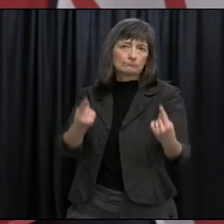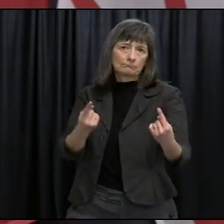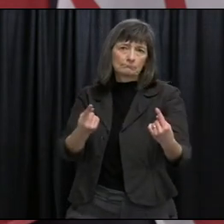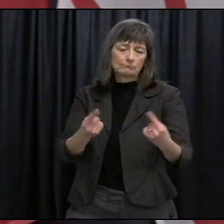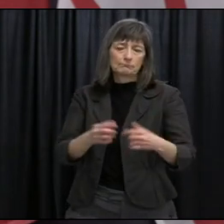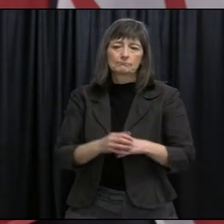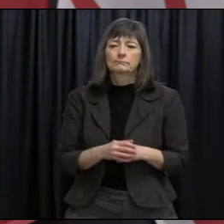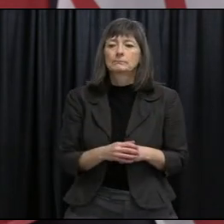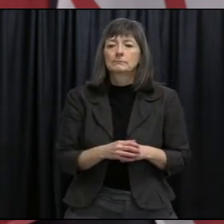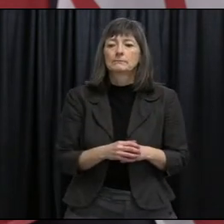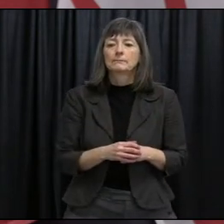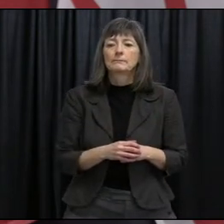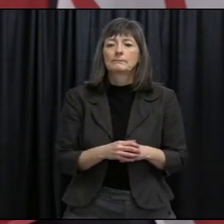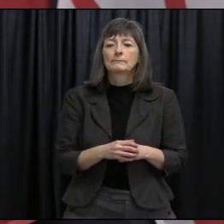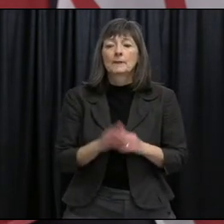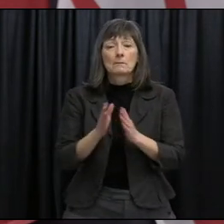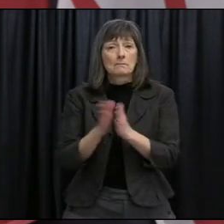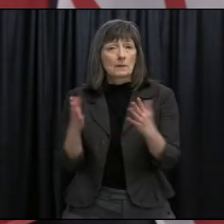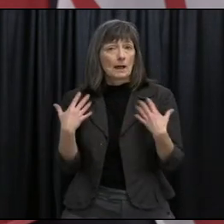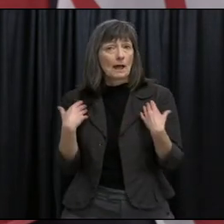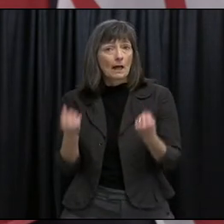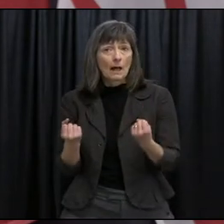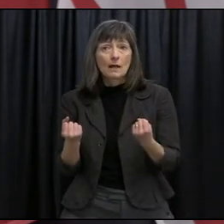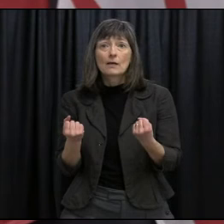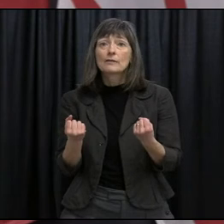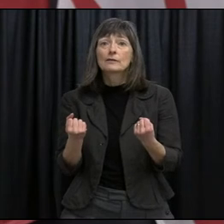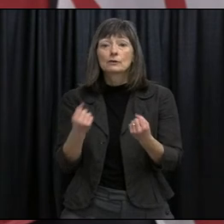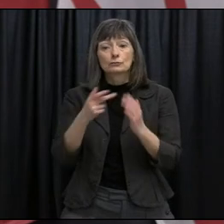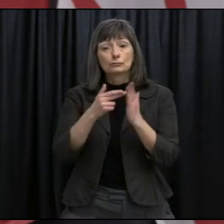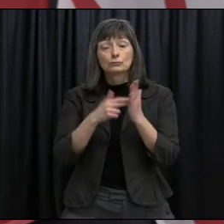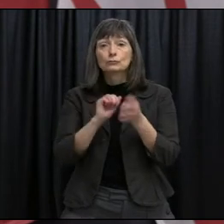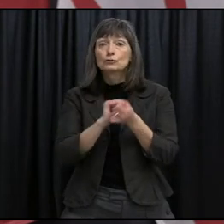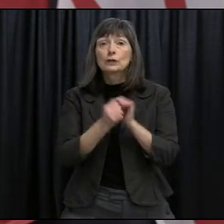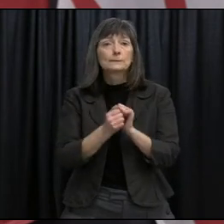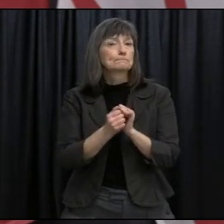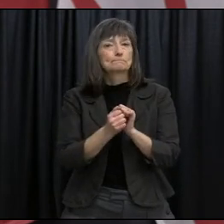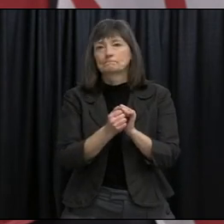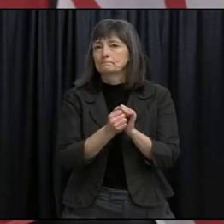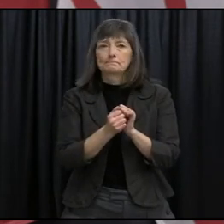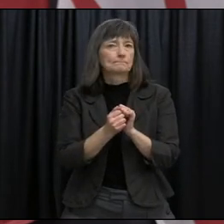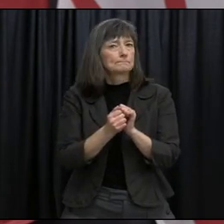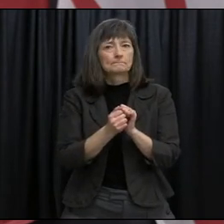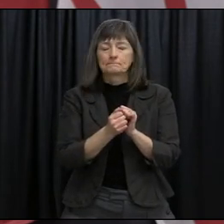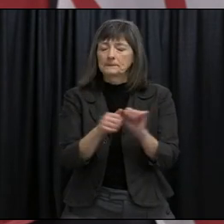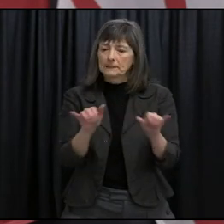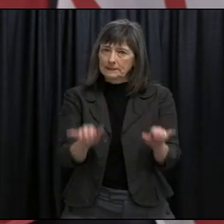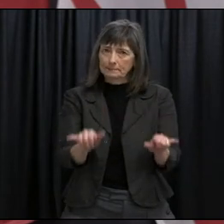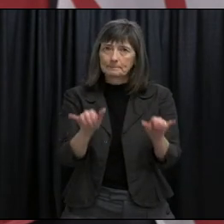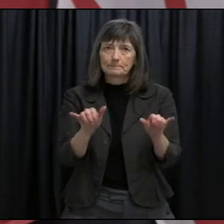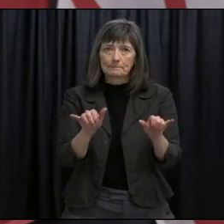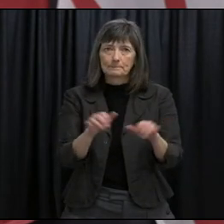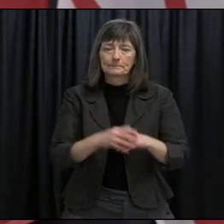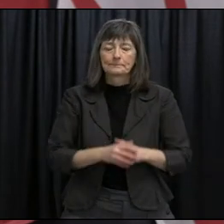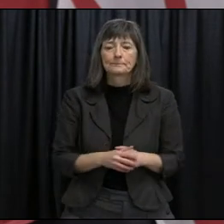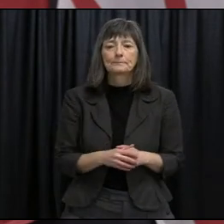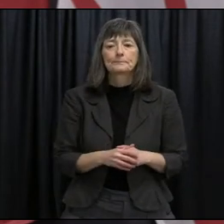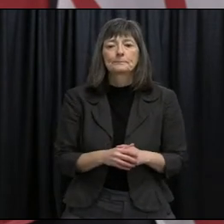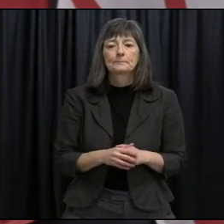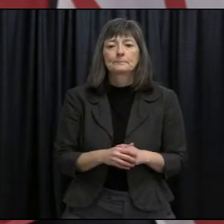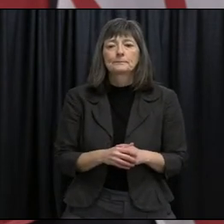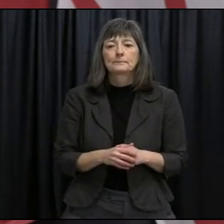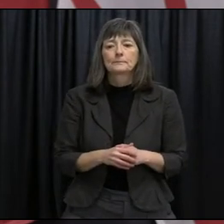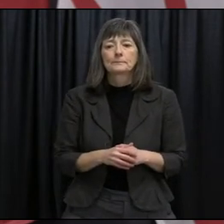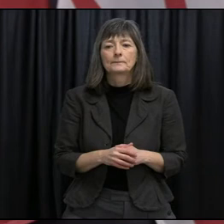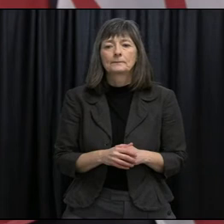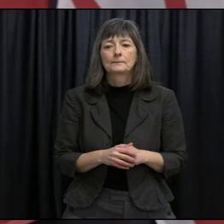The Chief Medical Officer of Health and Public Health have not changed those protocols. While they've put in